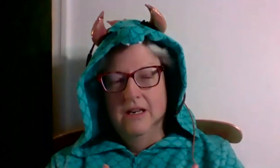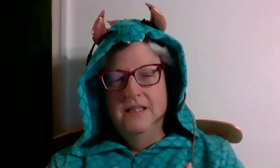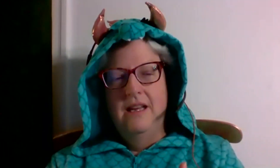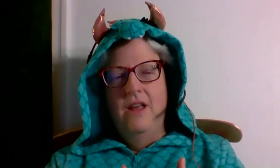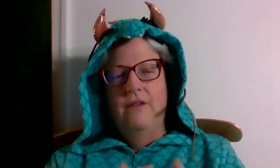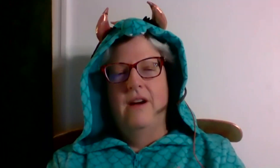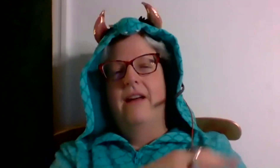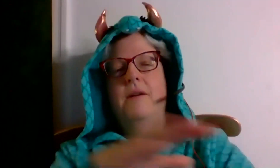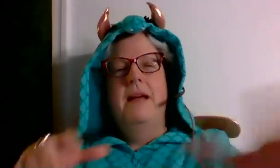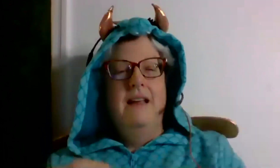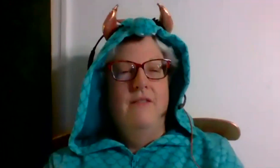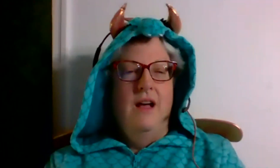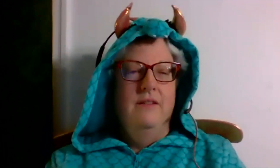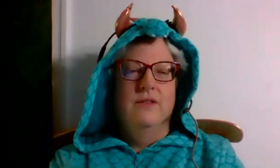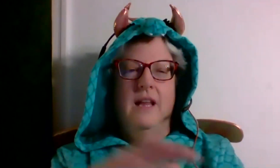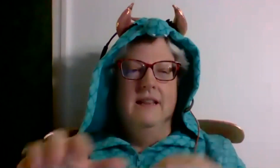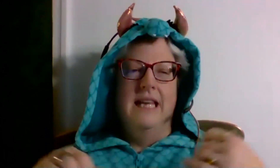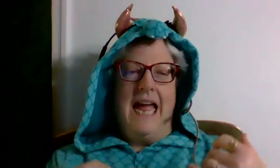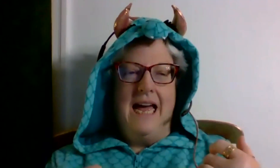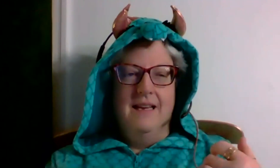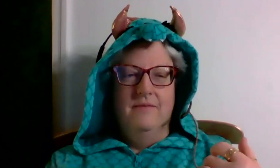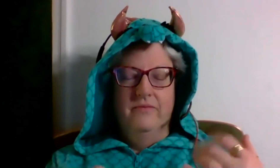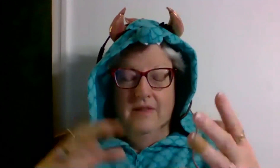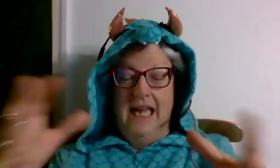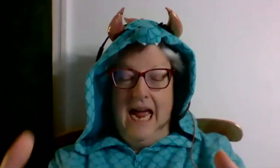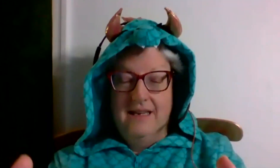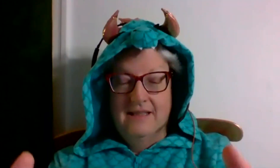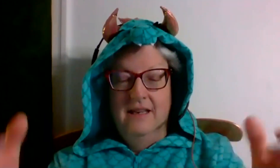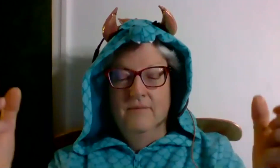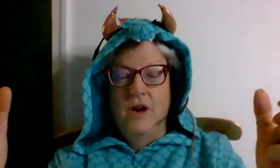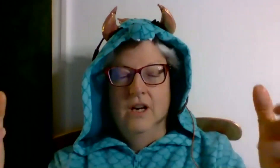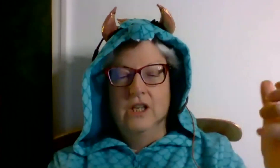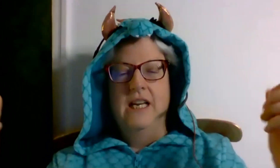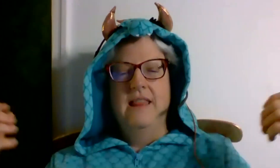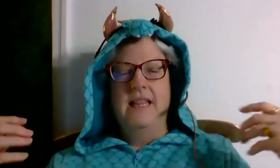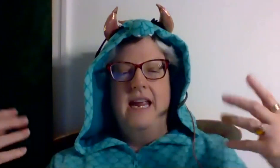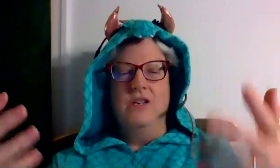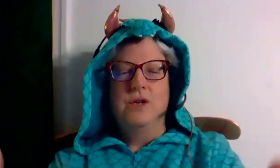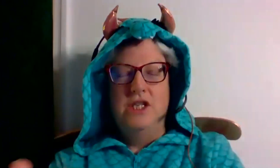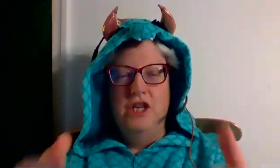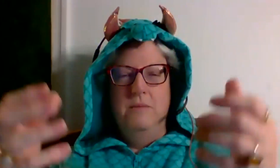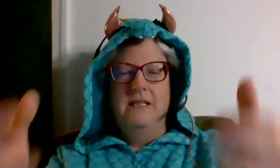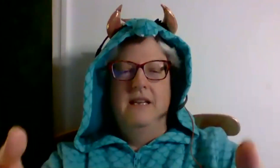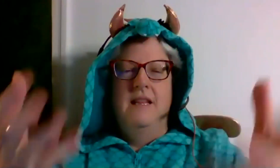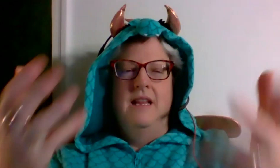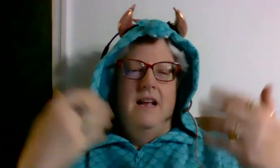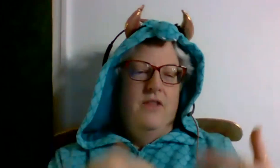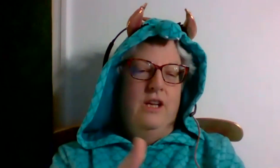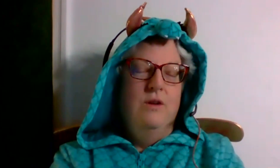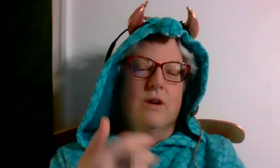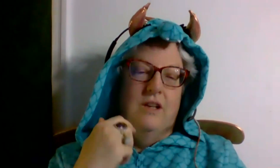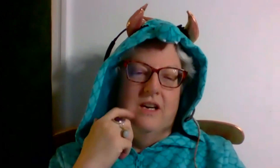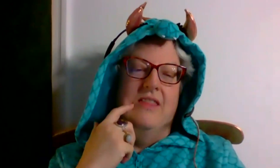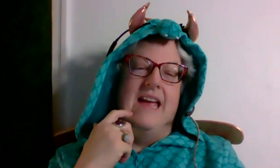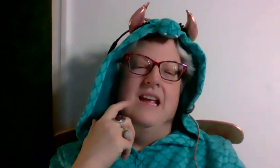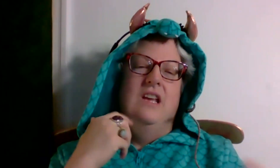be learned for everybody involved. For like the cats are learning that they can trust humans, and then